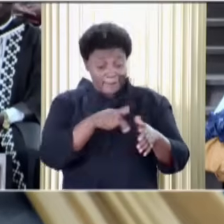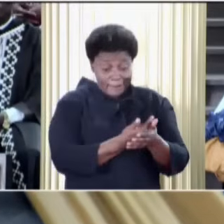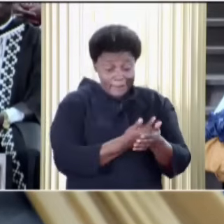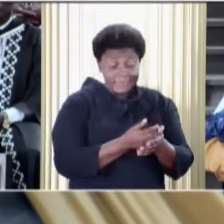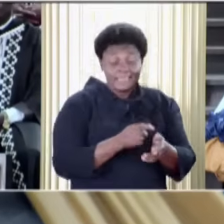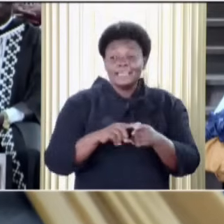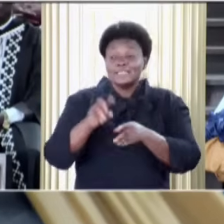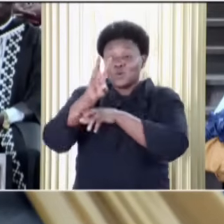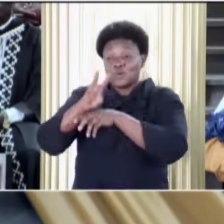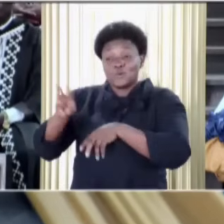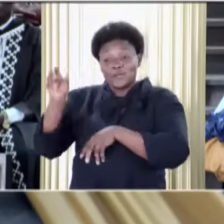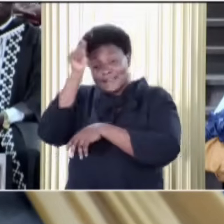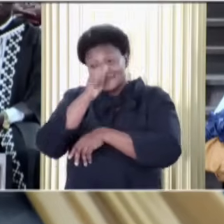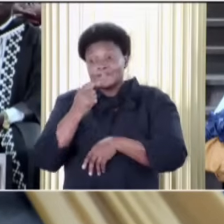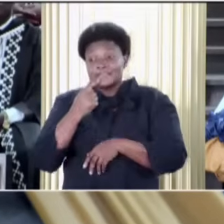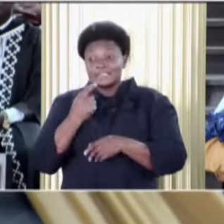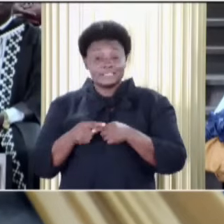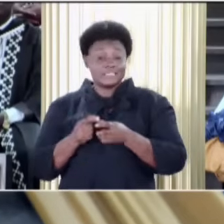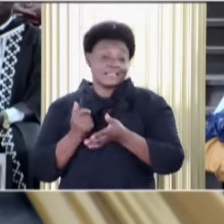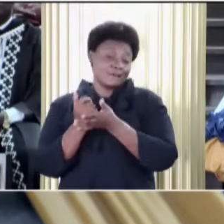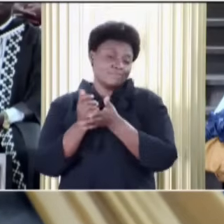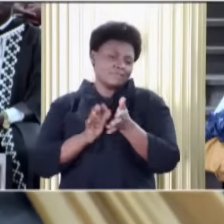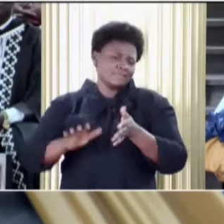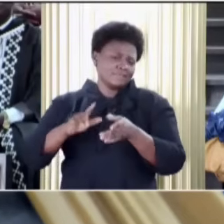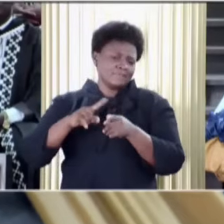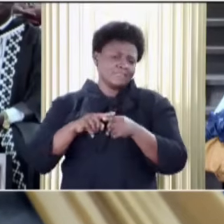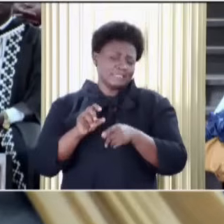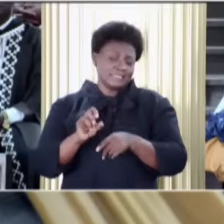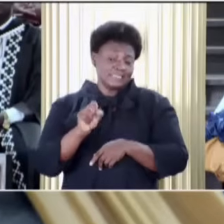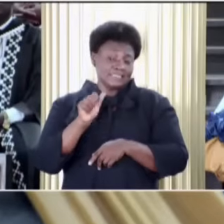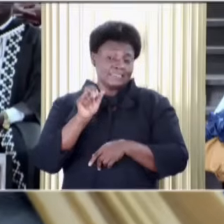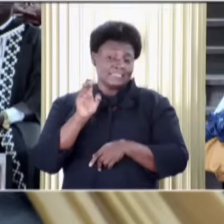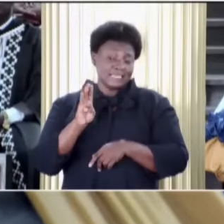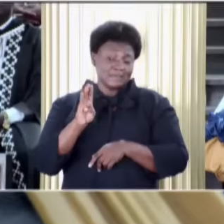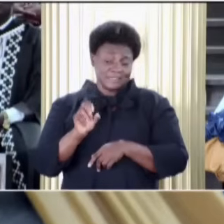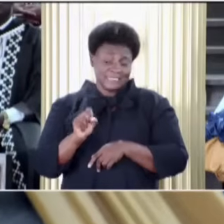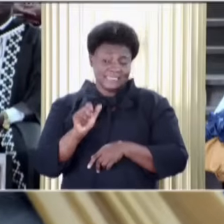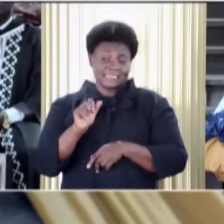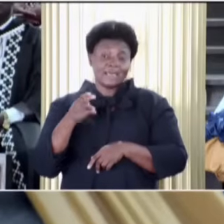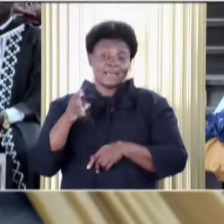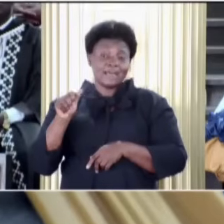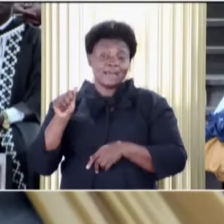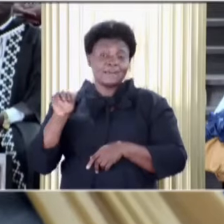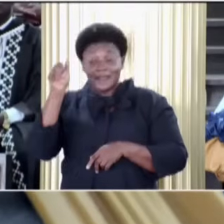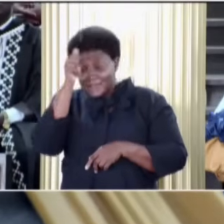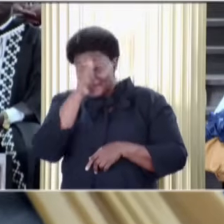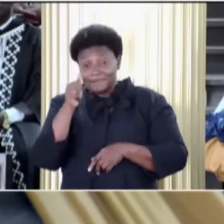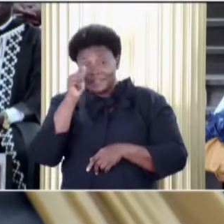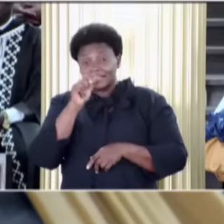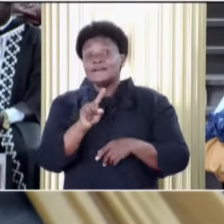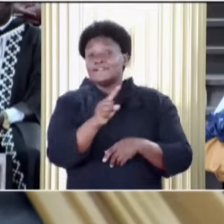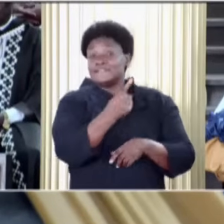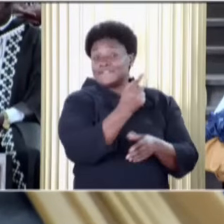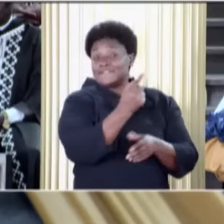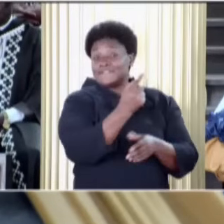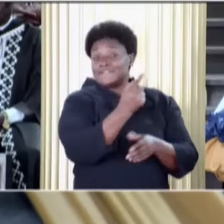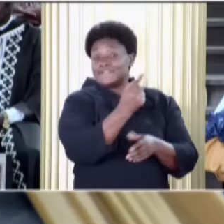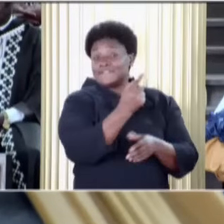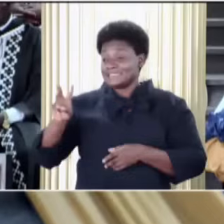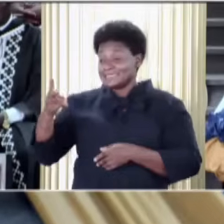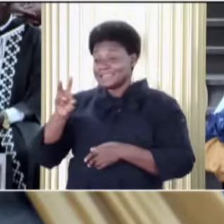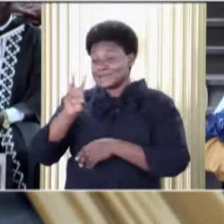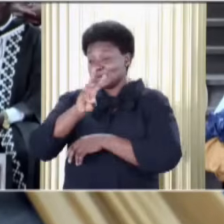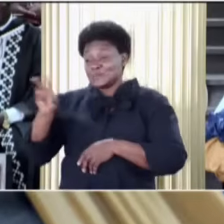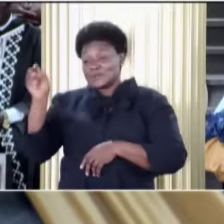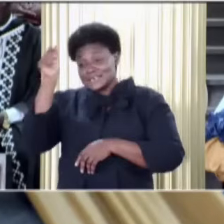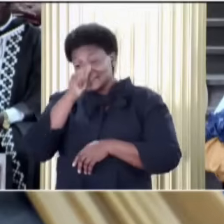the leading institutions in sub-Saharan Africa. We also placed first in Ghana and second in West Africa in